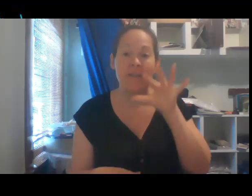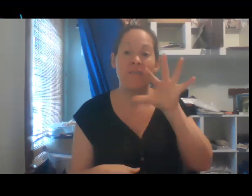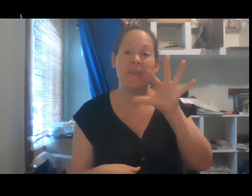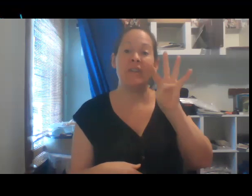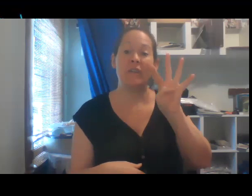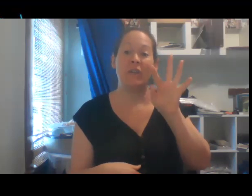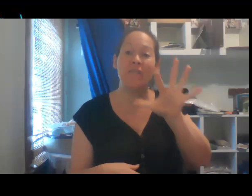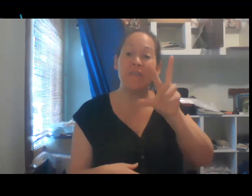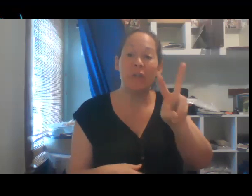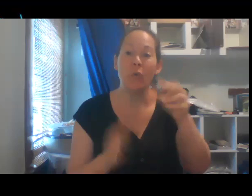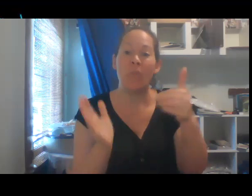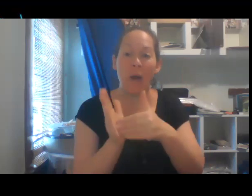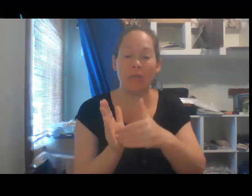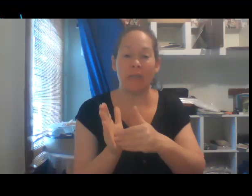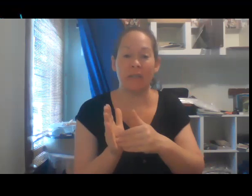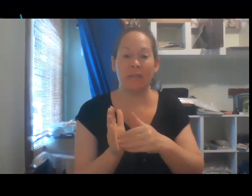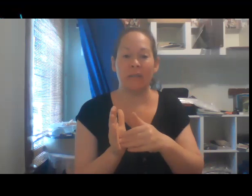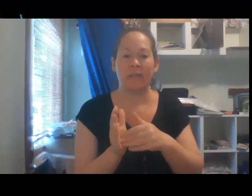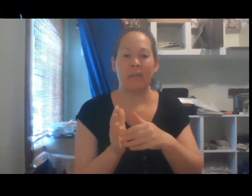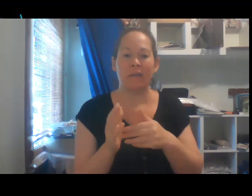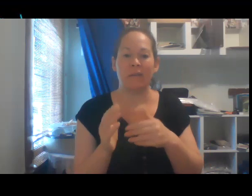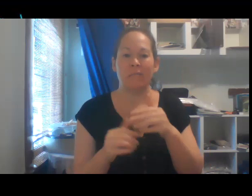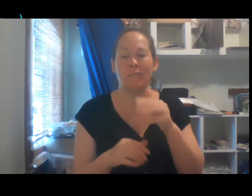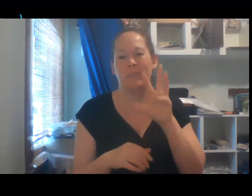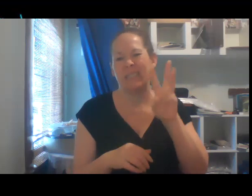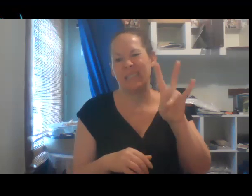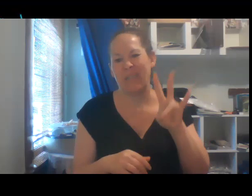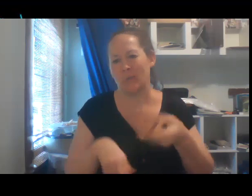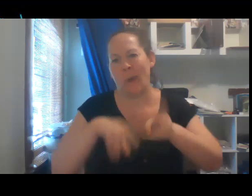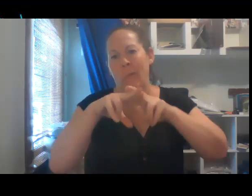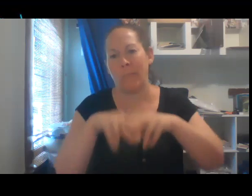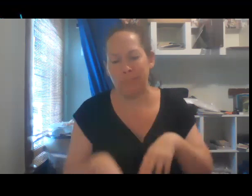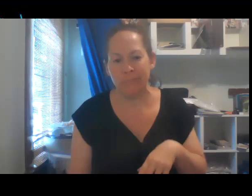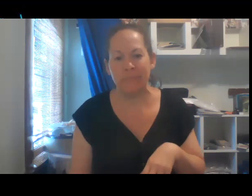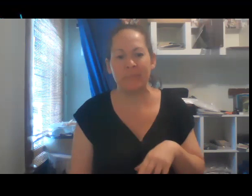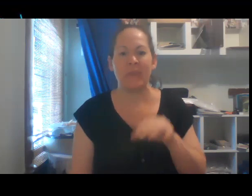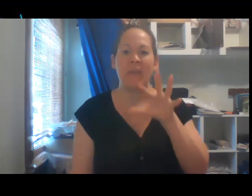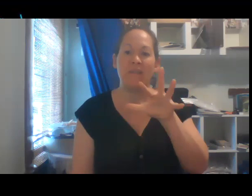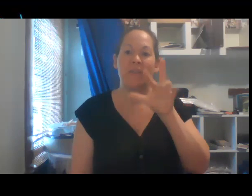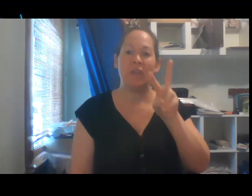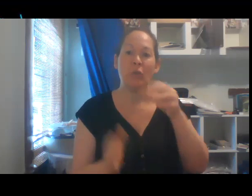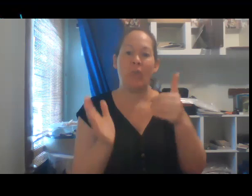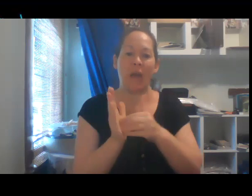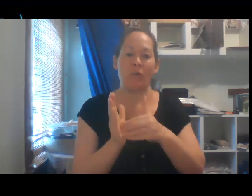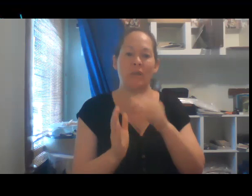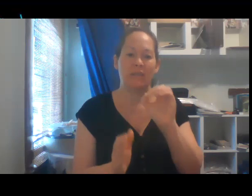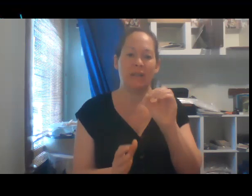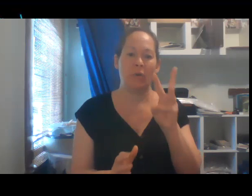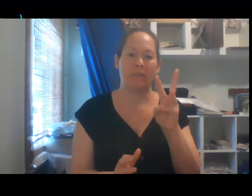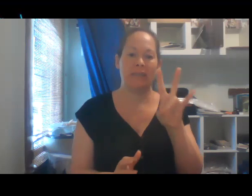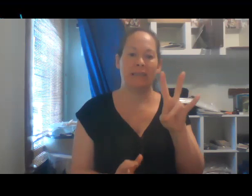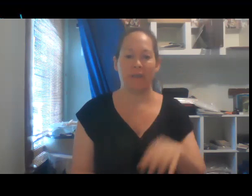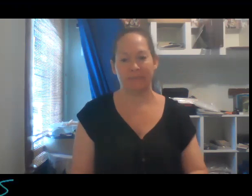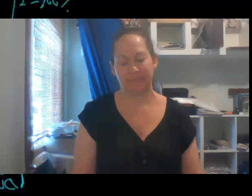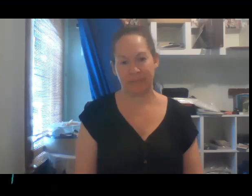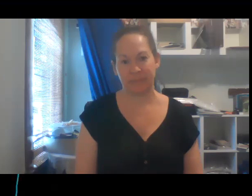52,000. And I'll round up 67. Notice the double check I did when I was looking